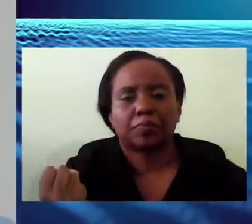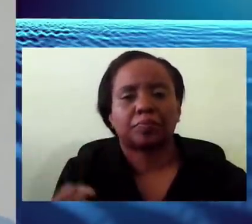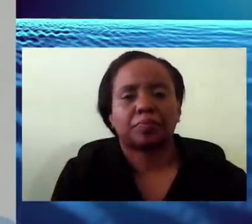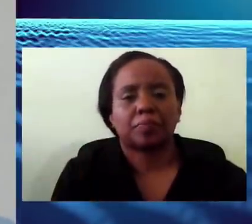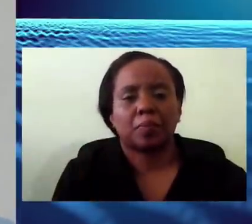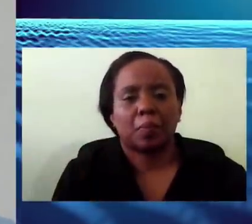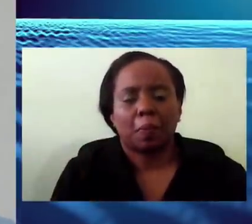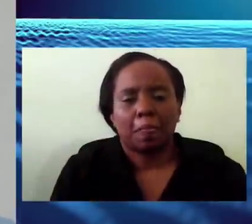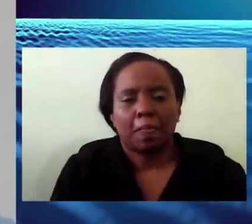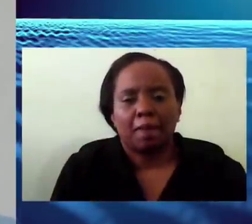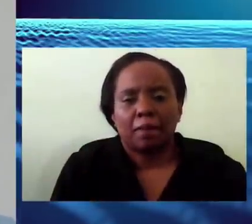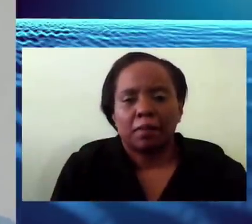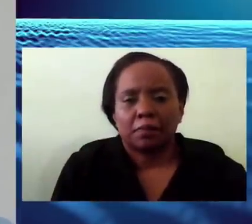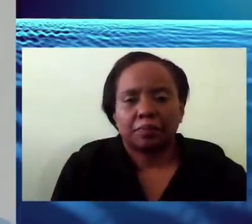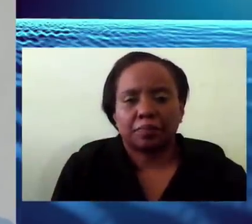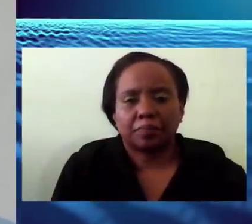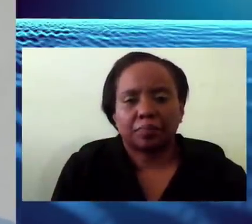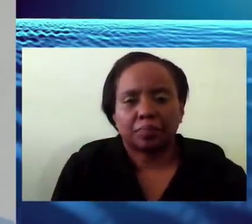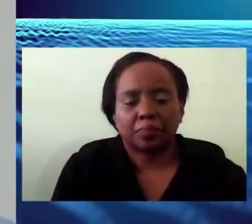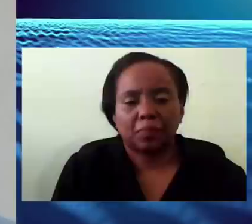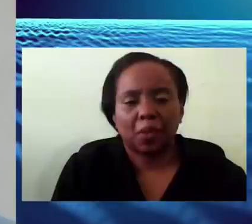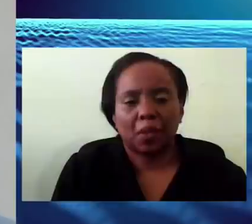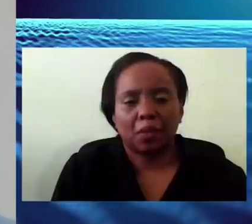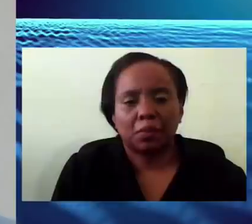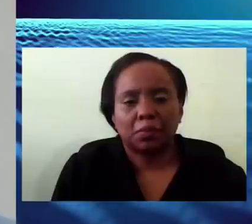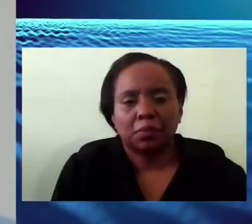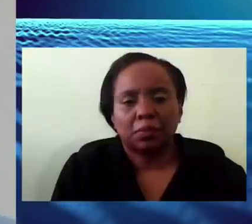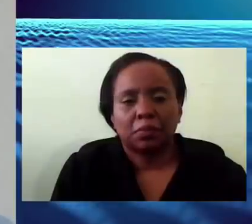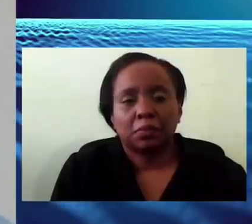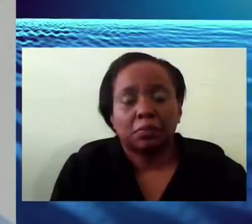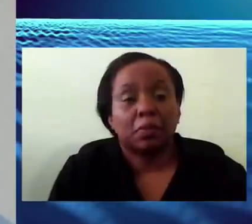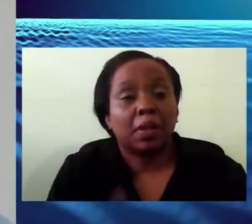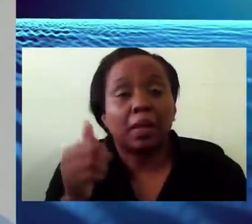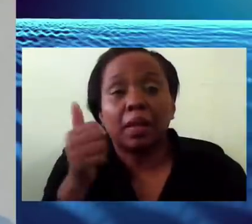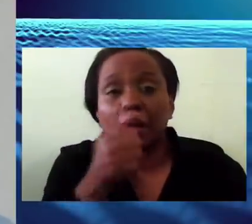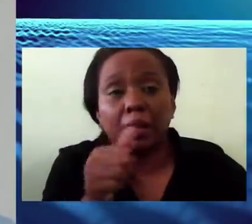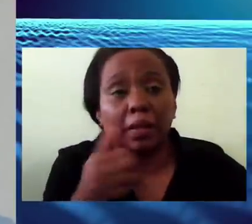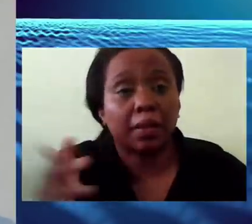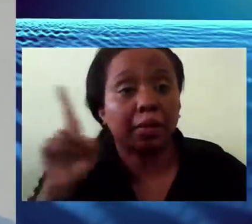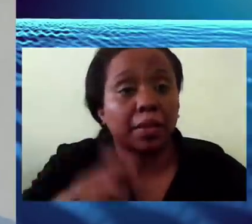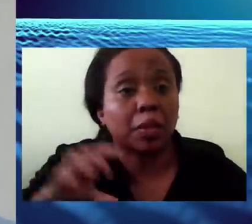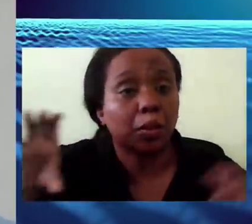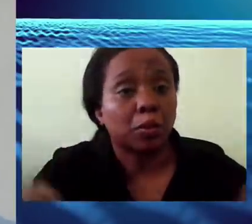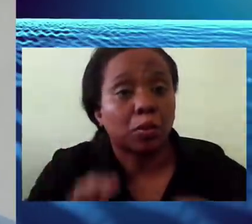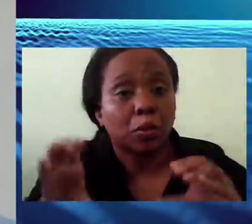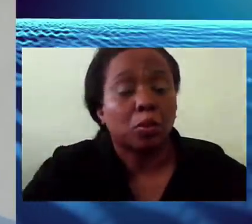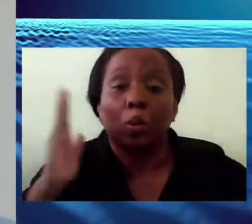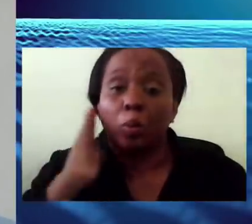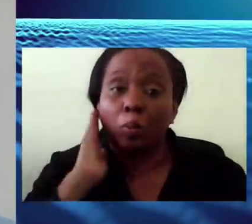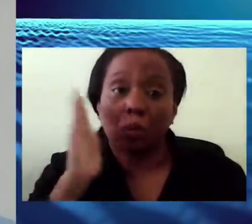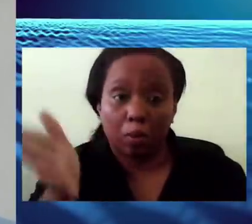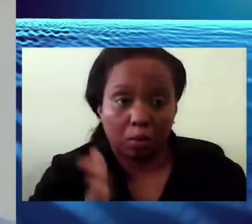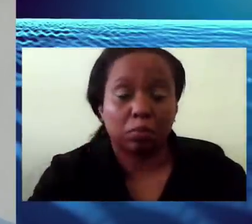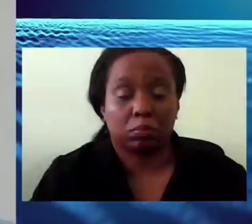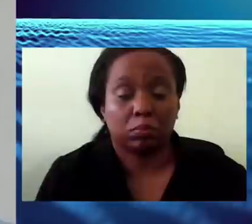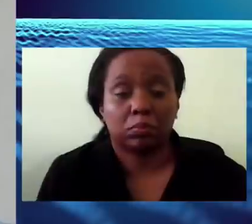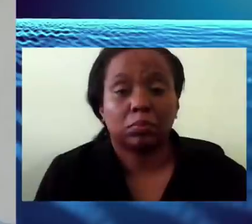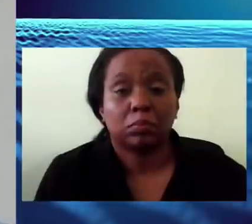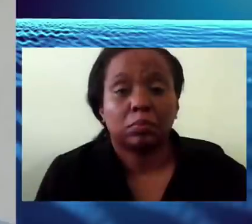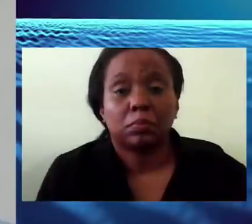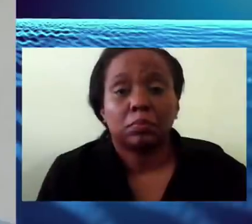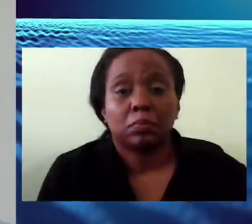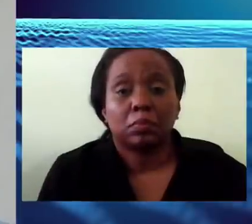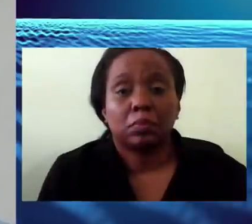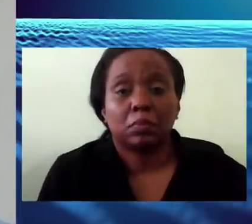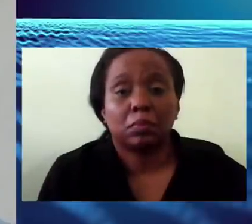Any and everything that has to be done will be done. I can assure you that the leadership of